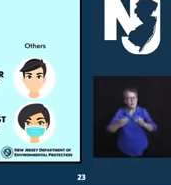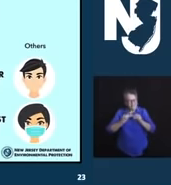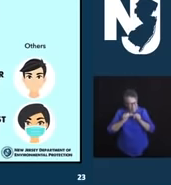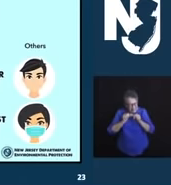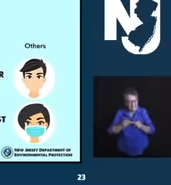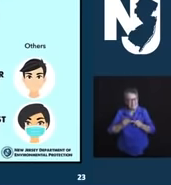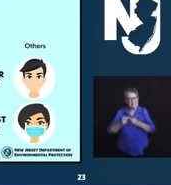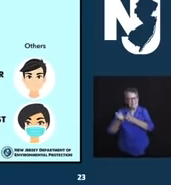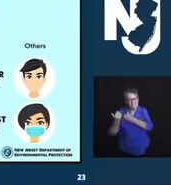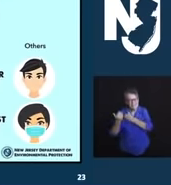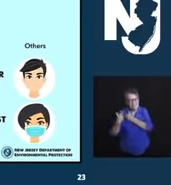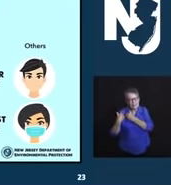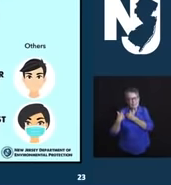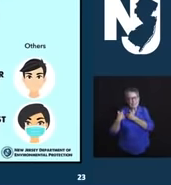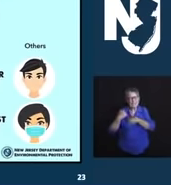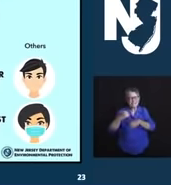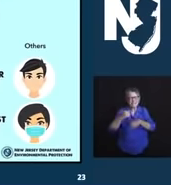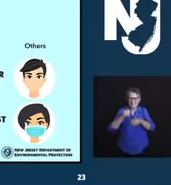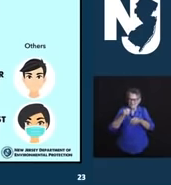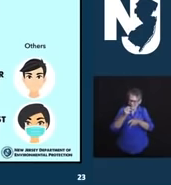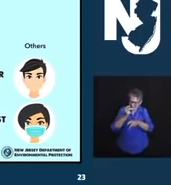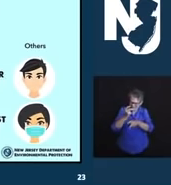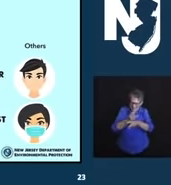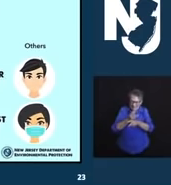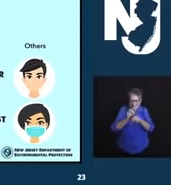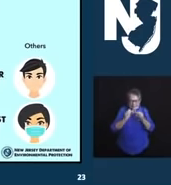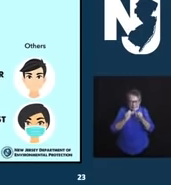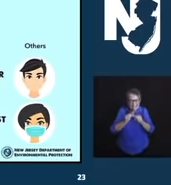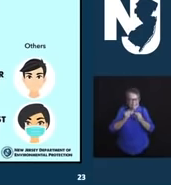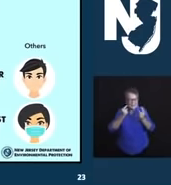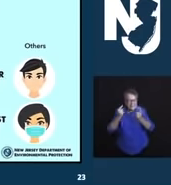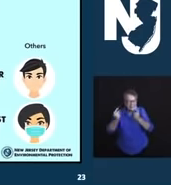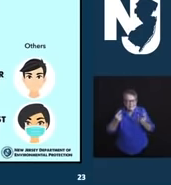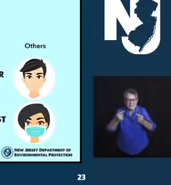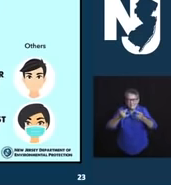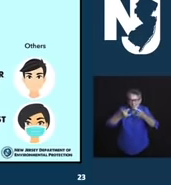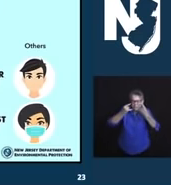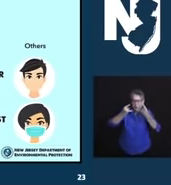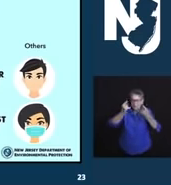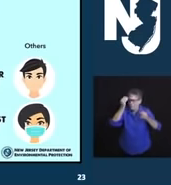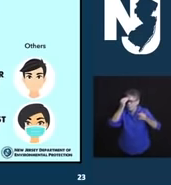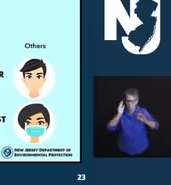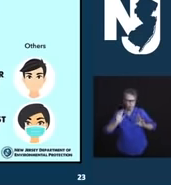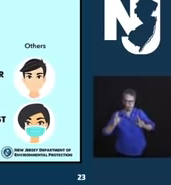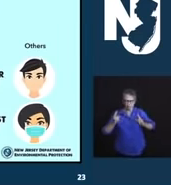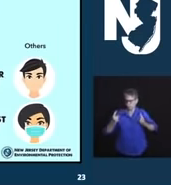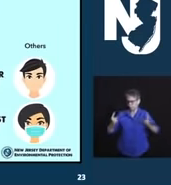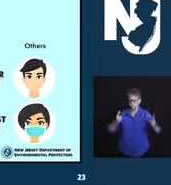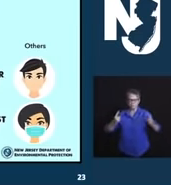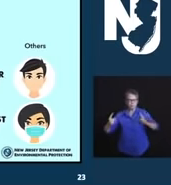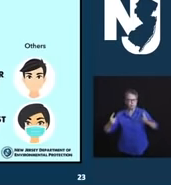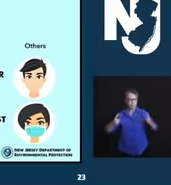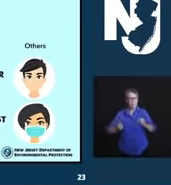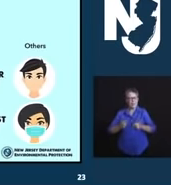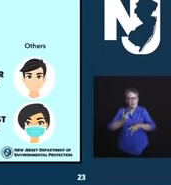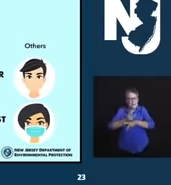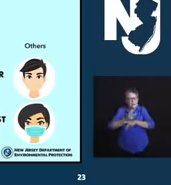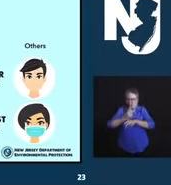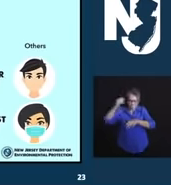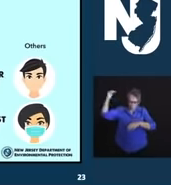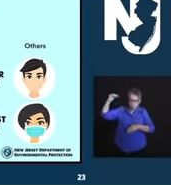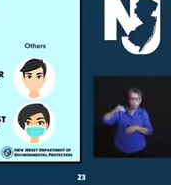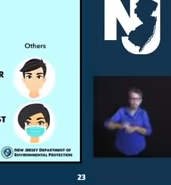road back. We have worked too hard over the past 3+ months to get on that road back. Don't be one of